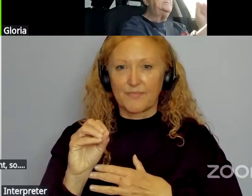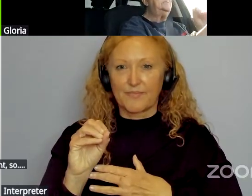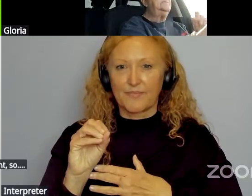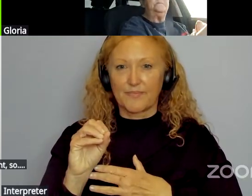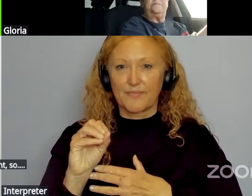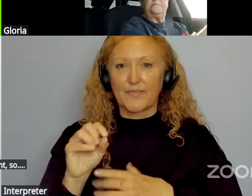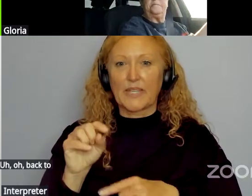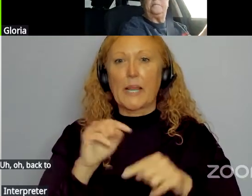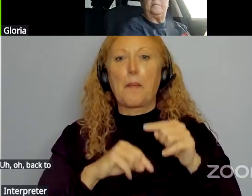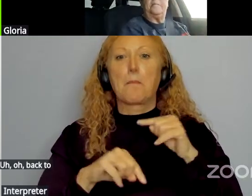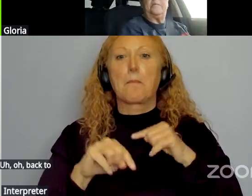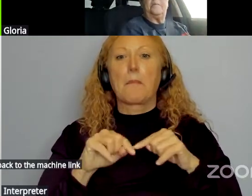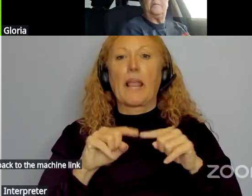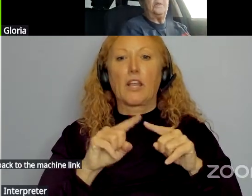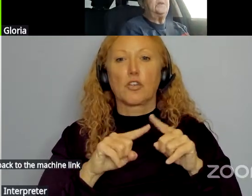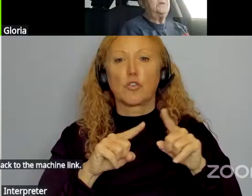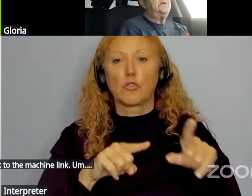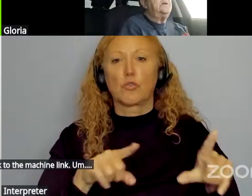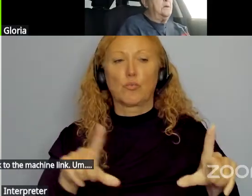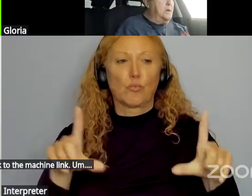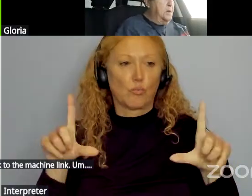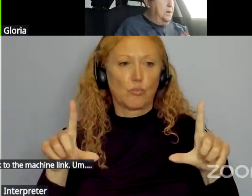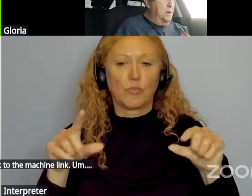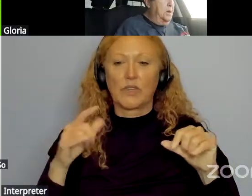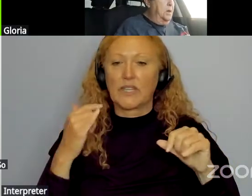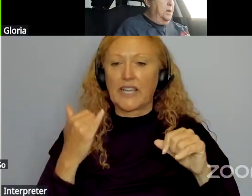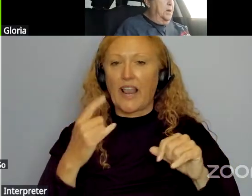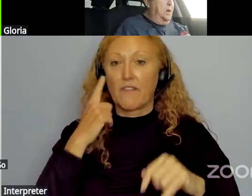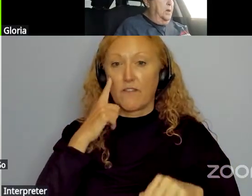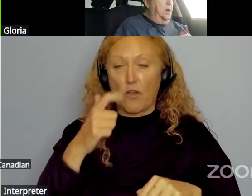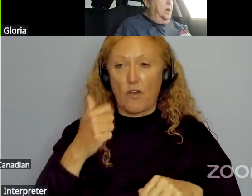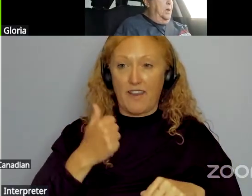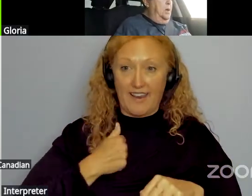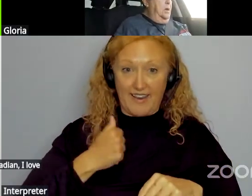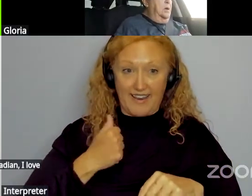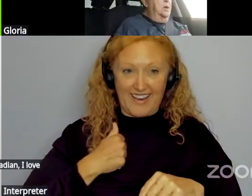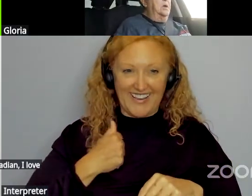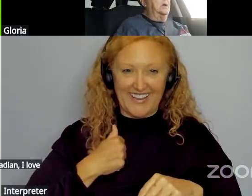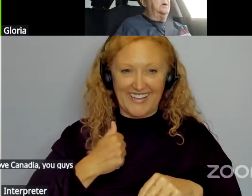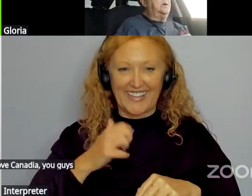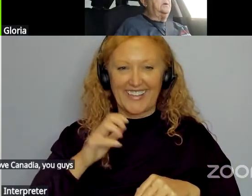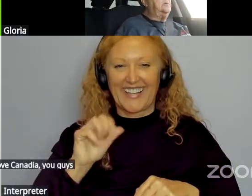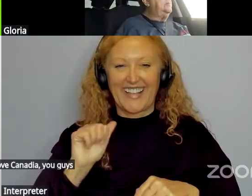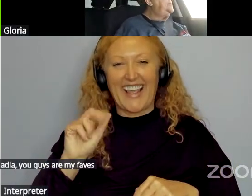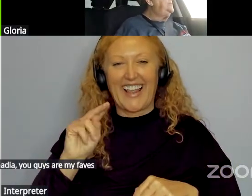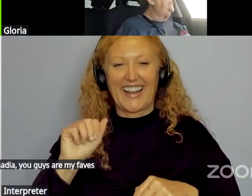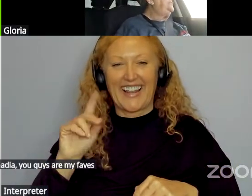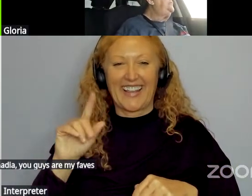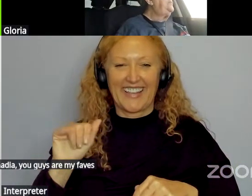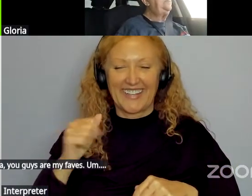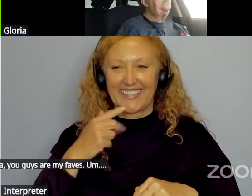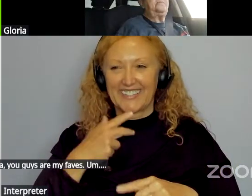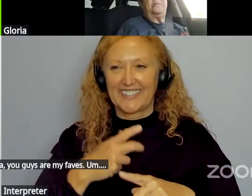back to the machine link. So for Canada, I love Canada. You guys are my faves. Um,